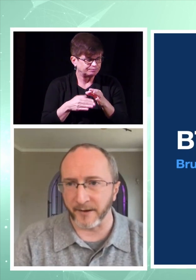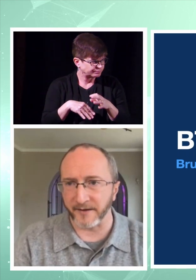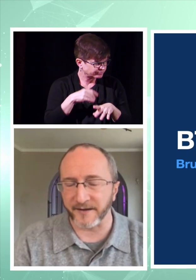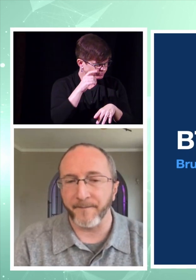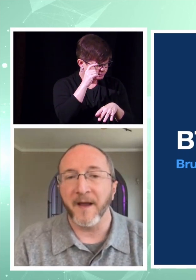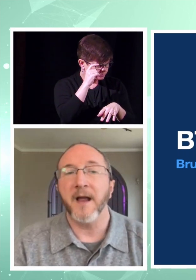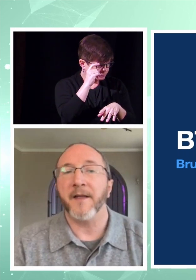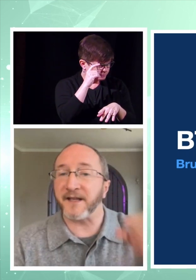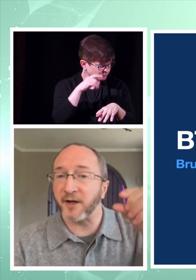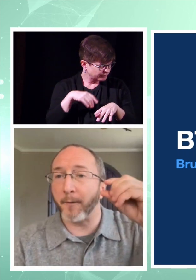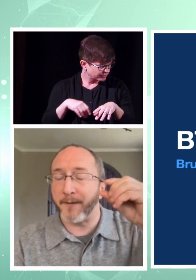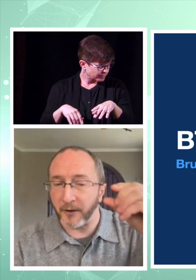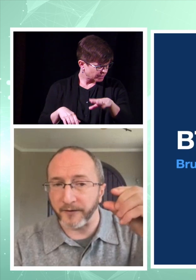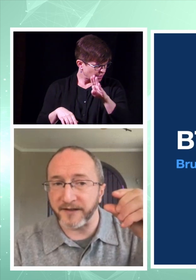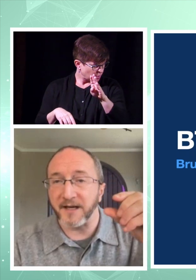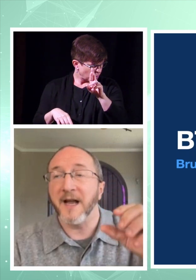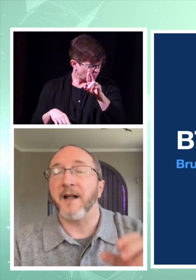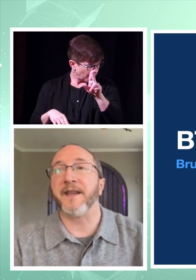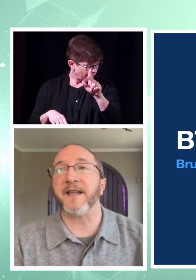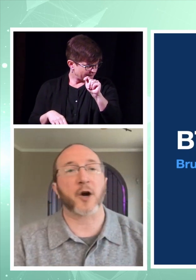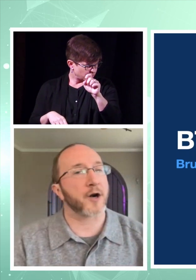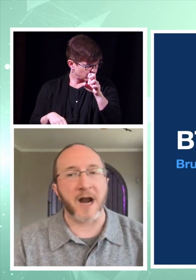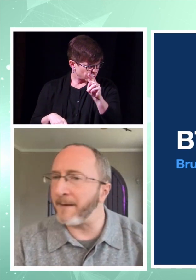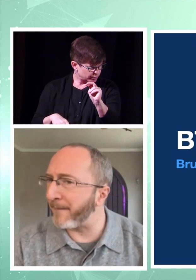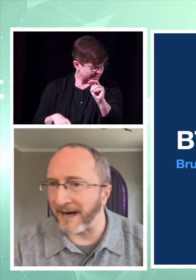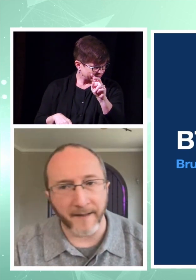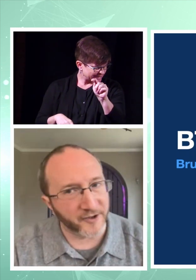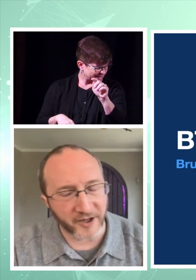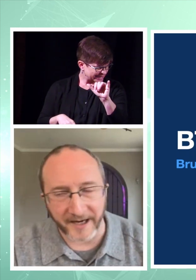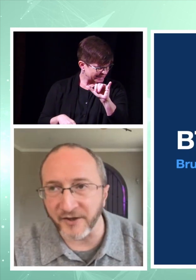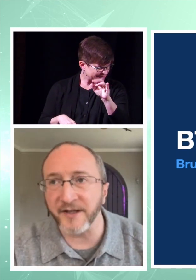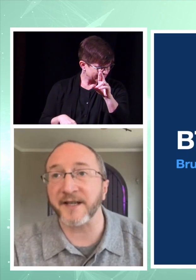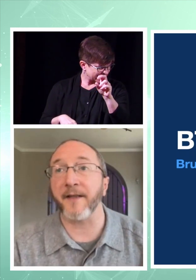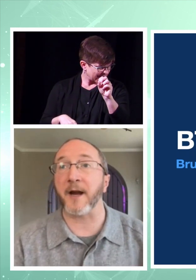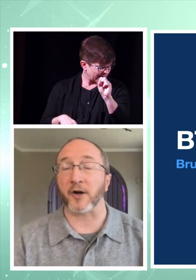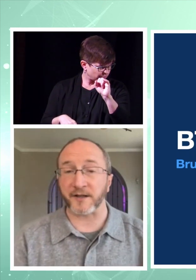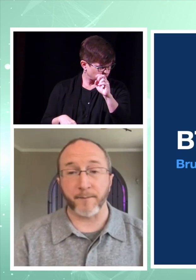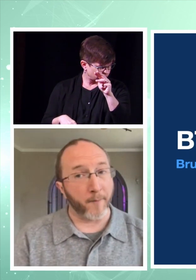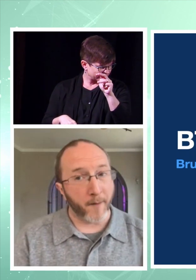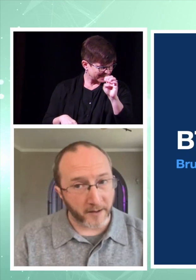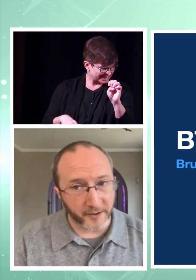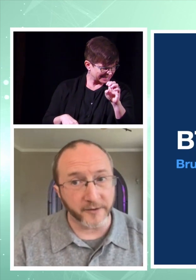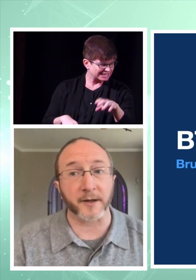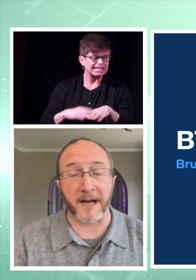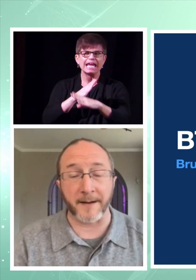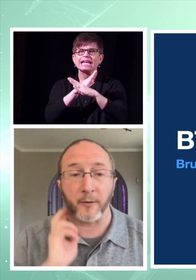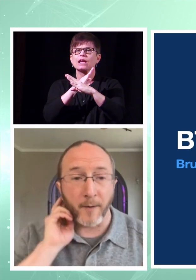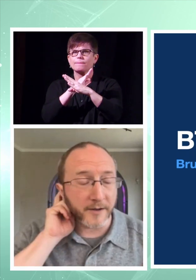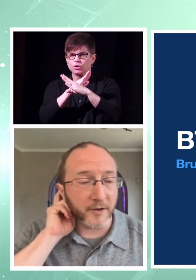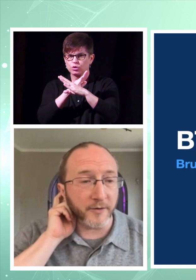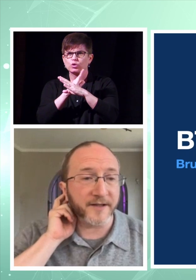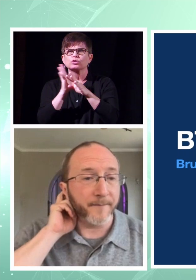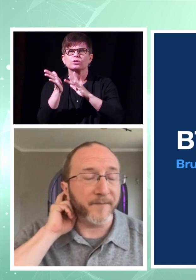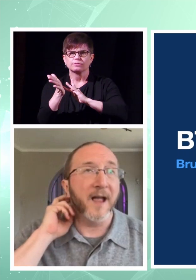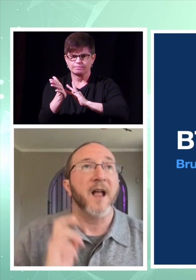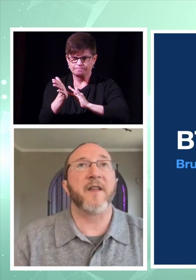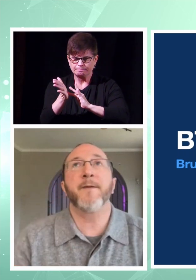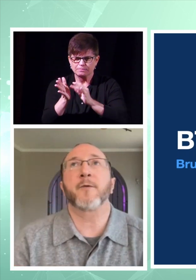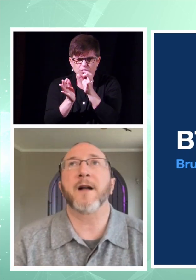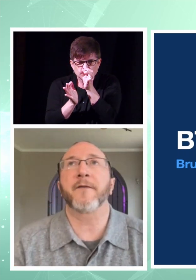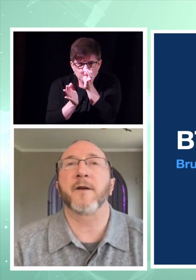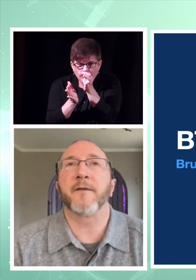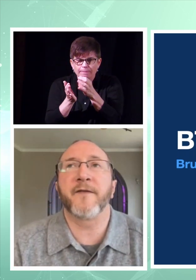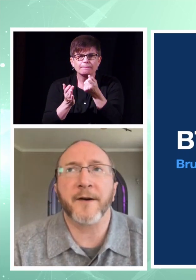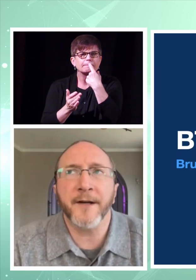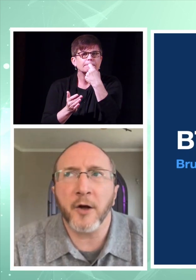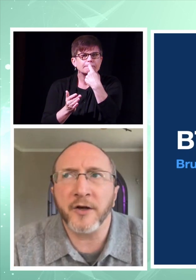kinase inhibitors. These are pills. These are not biologic agents. They are small molecules. They're chemical molecules. They've